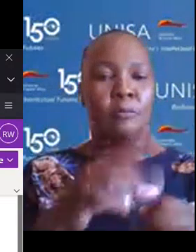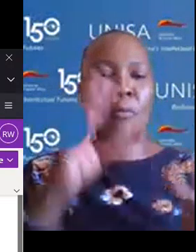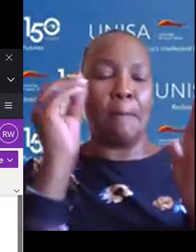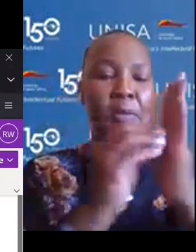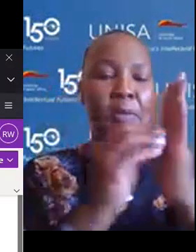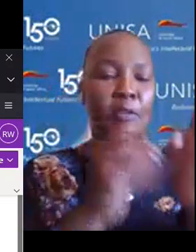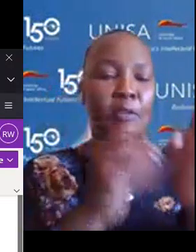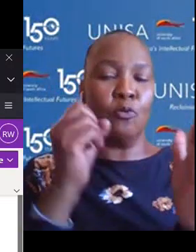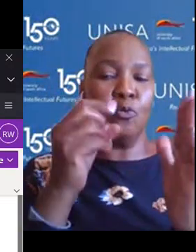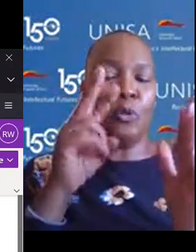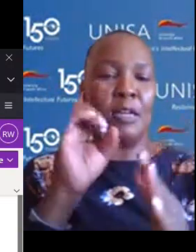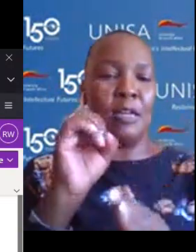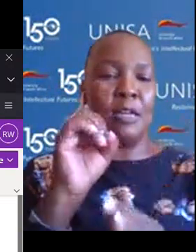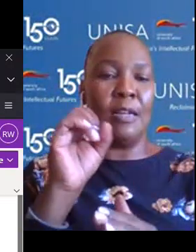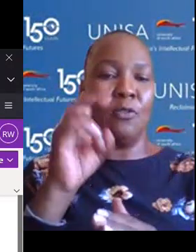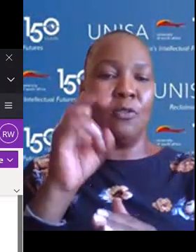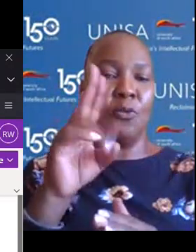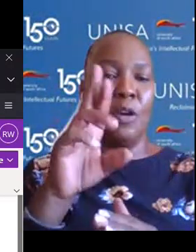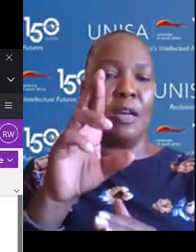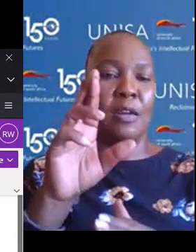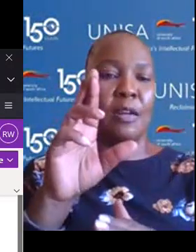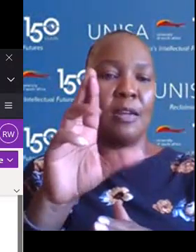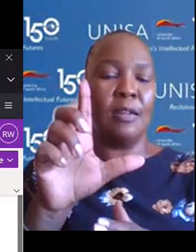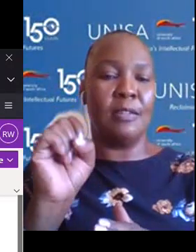URLs so that you can quickly access it.